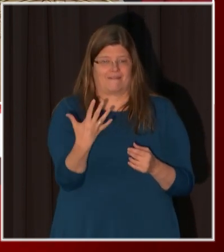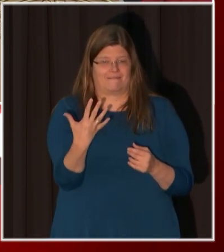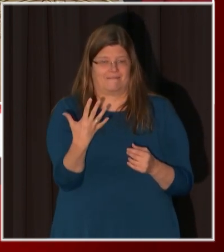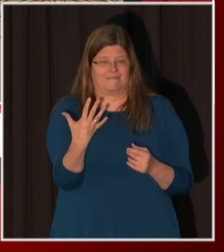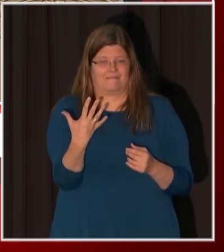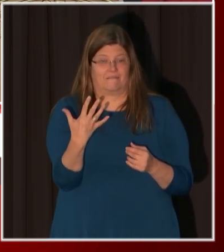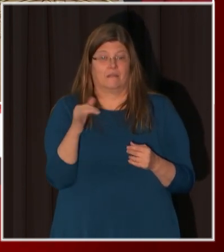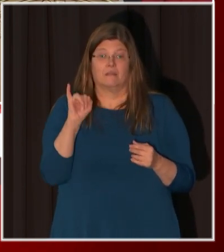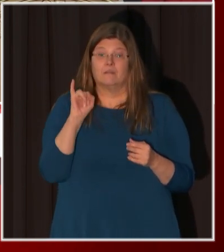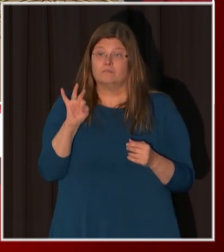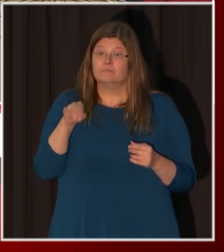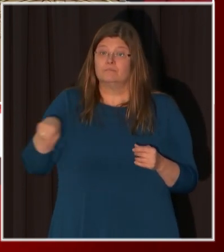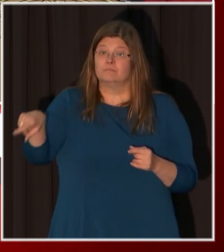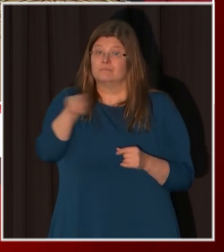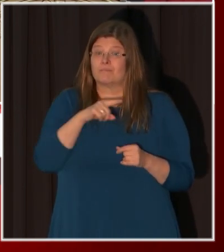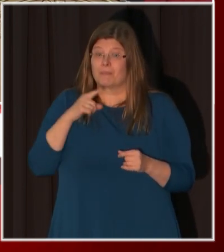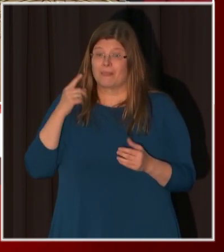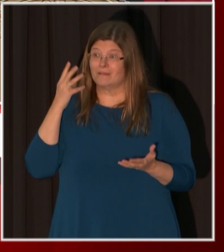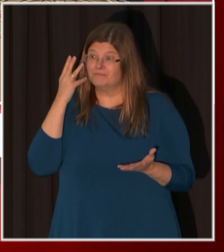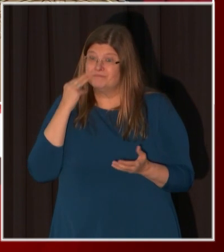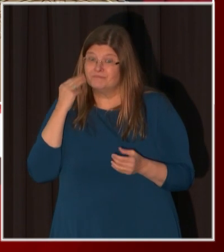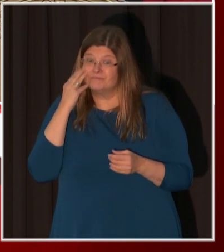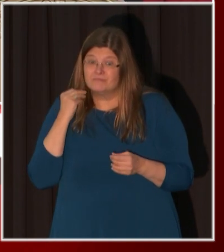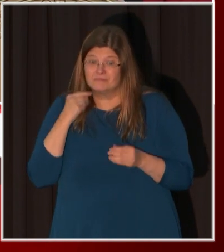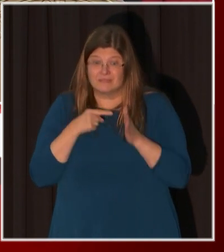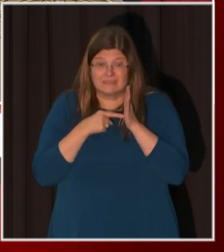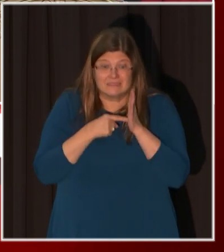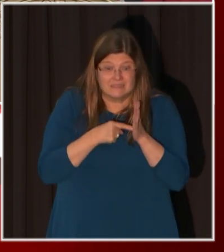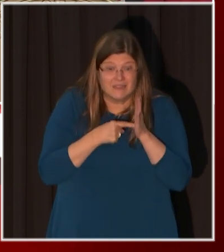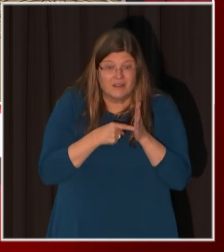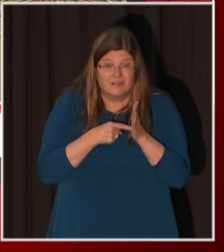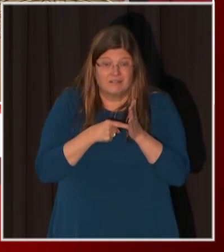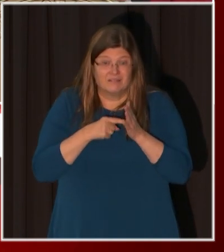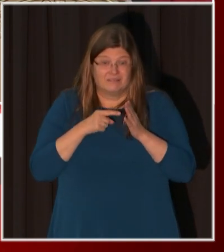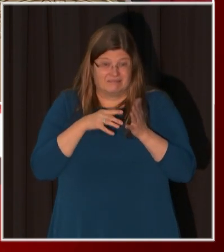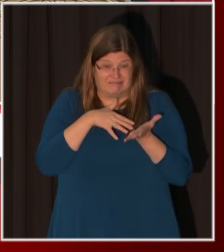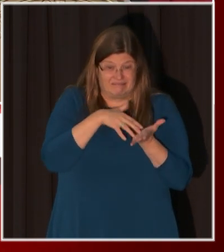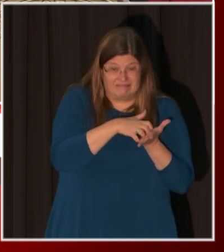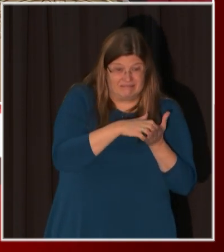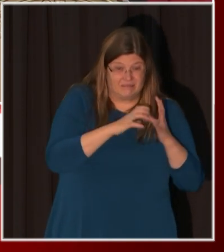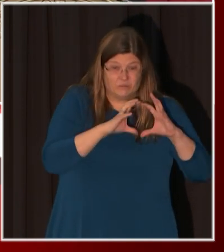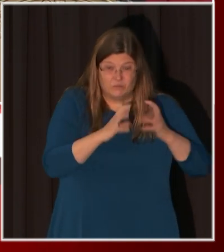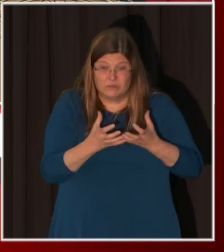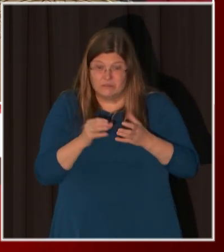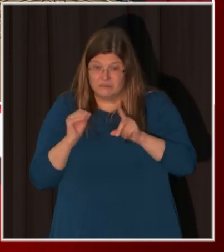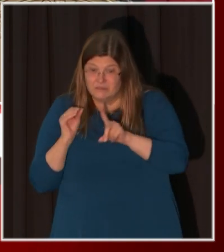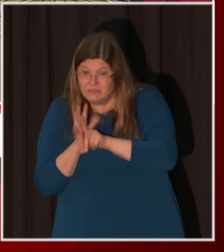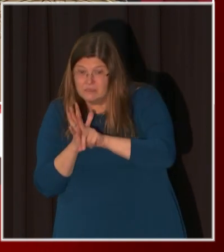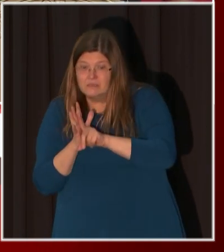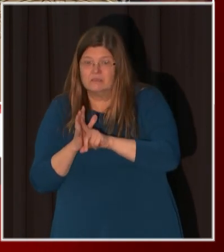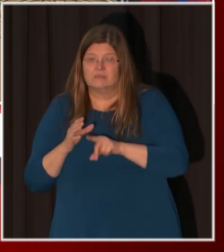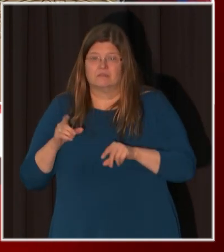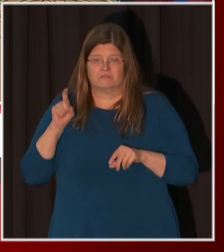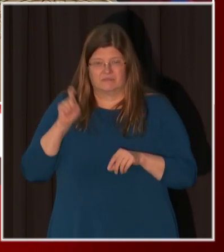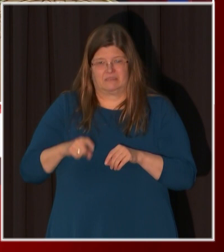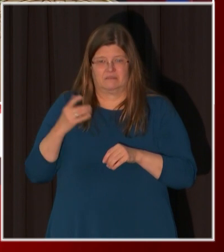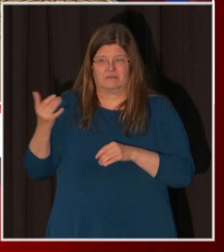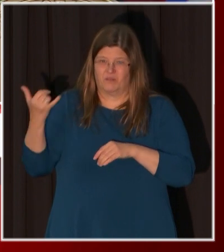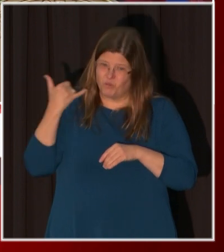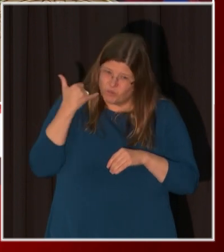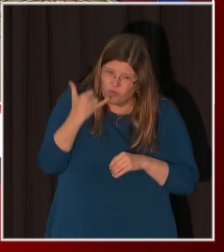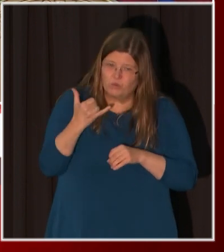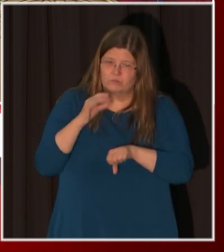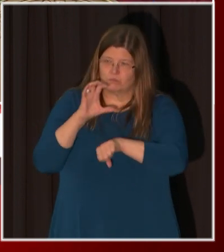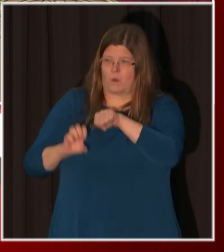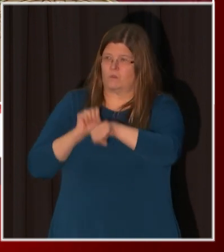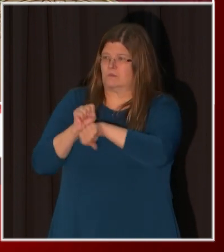if they're in those priority groups and have been exposed, to call to be tested. Again, we